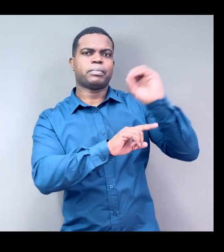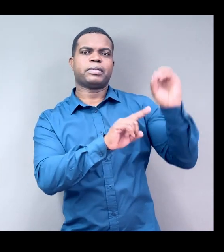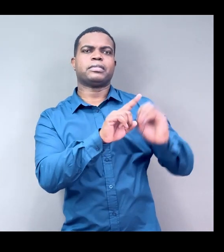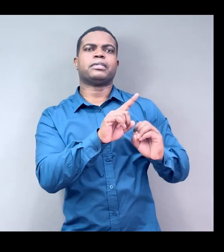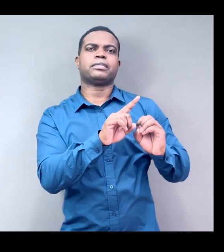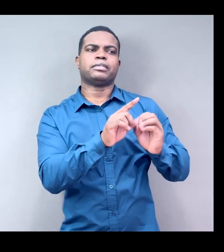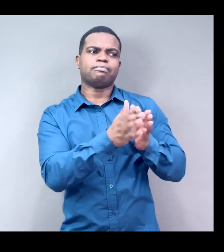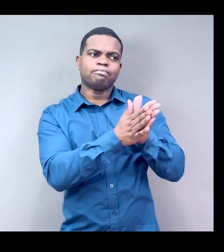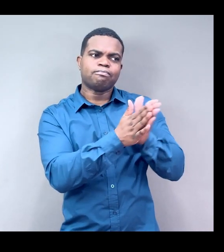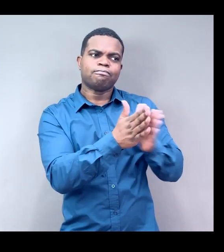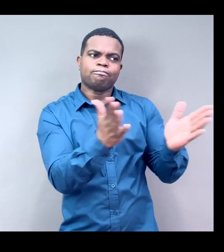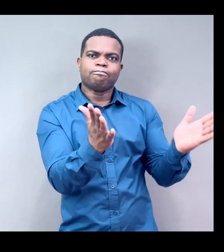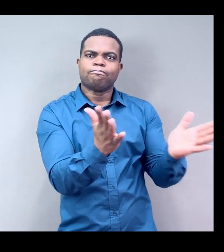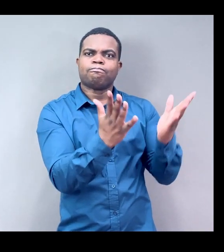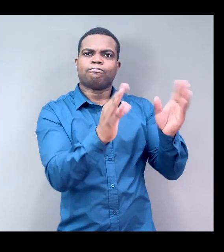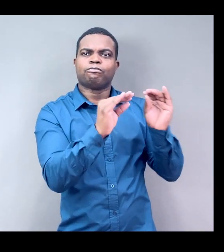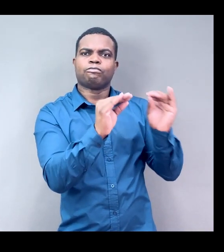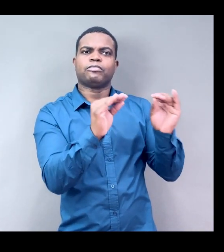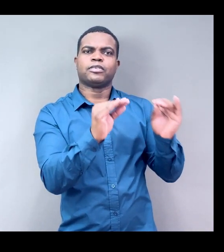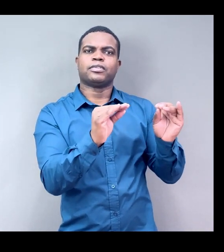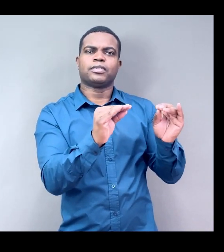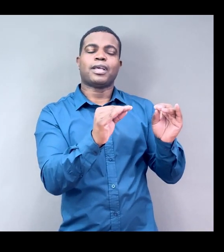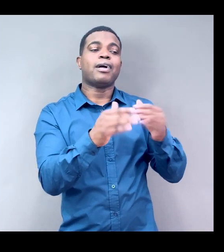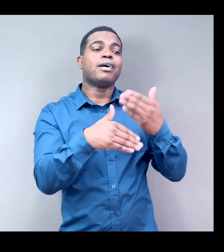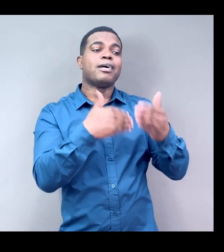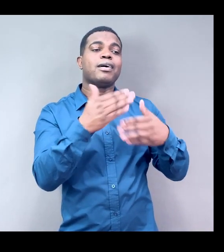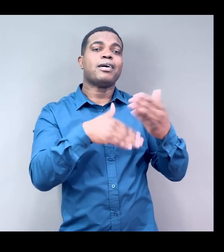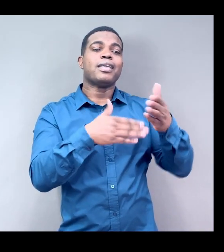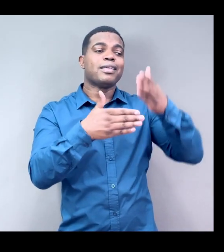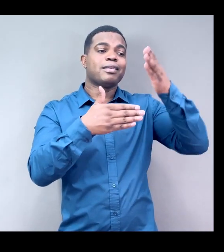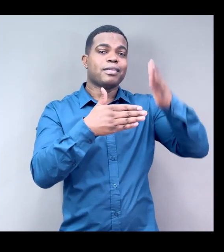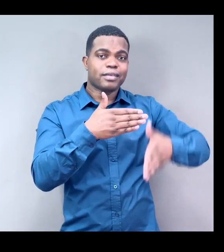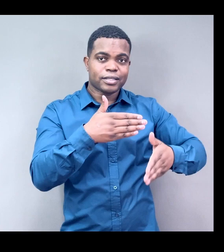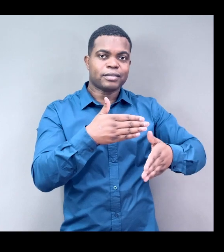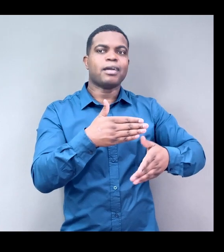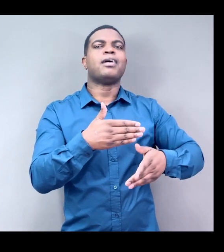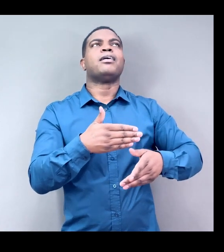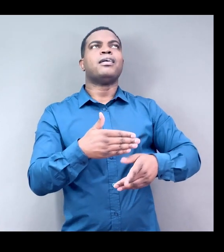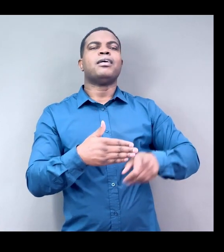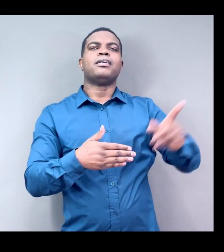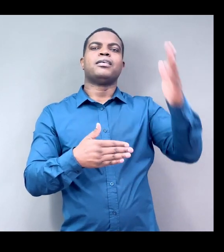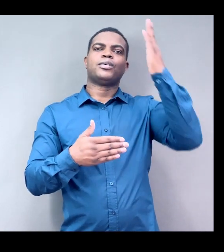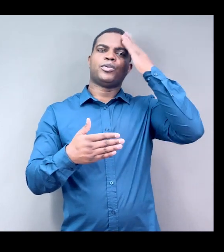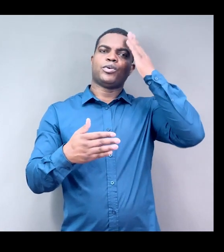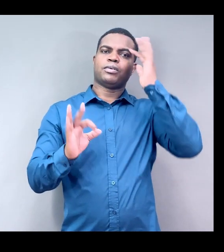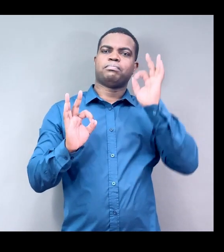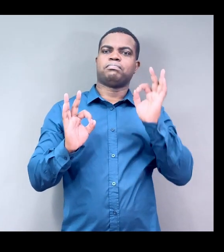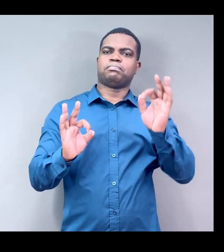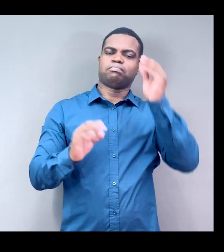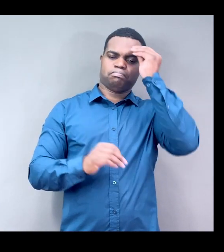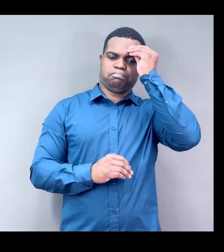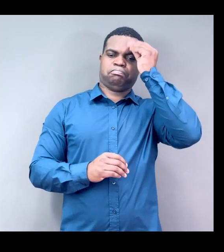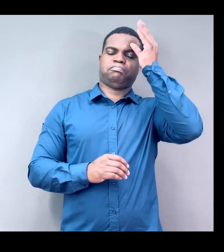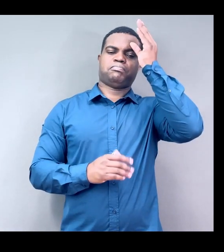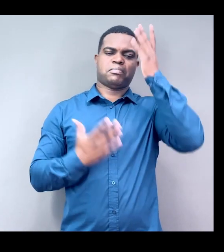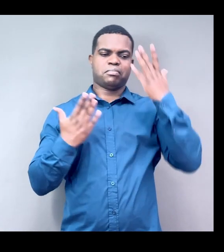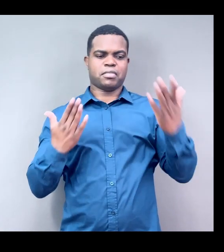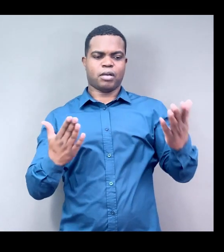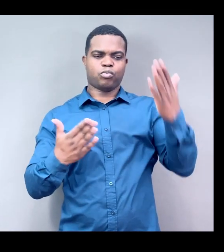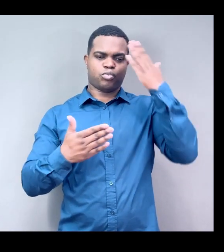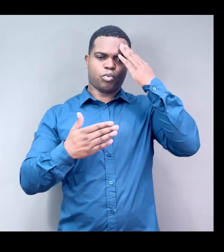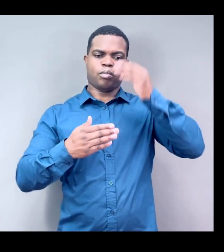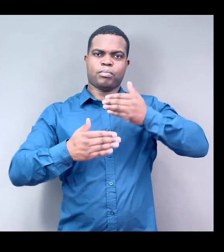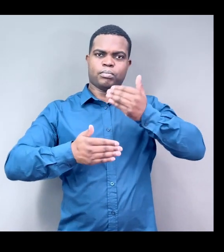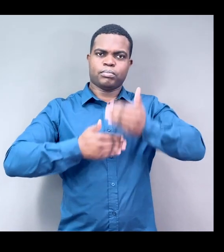knowledge and awareness. It will encourage them, because by the end of